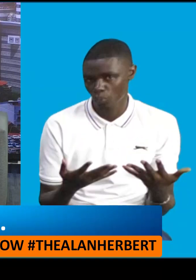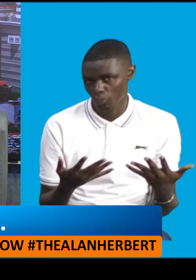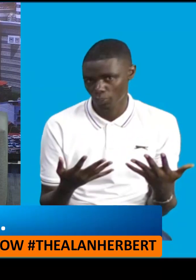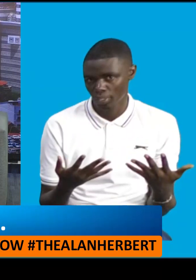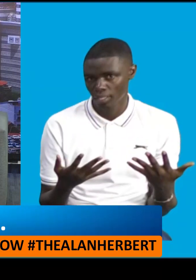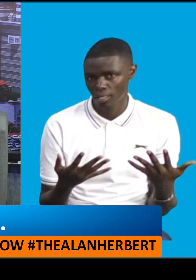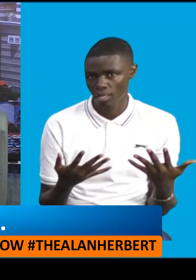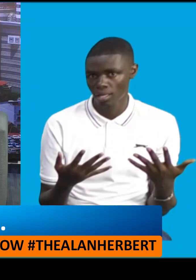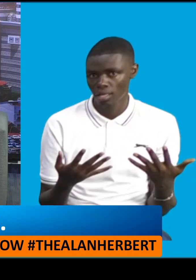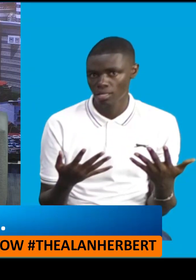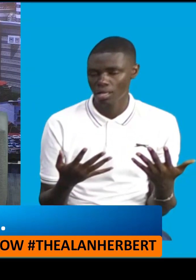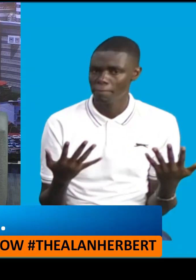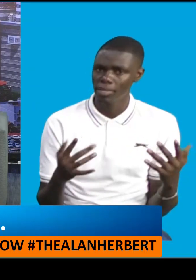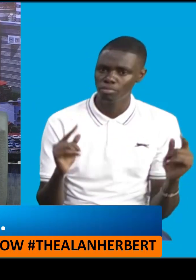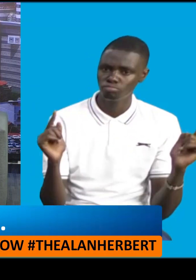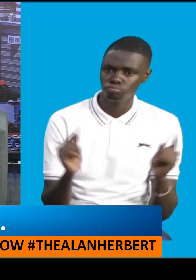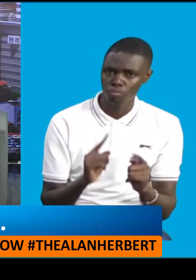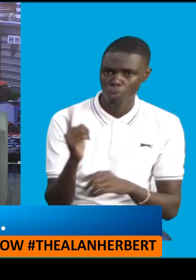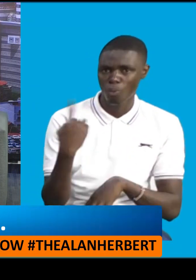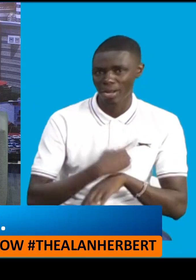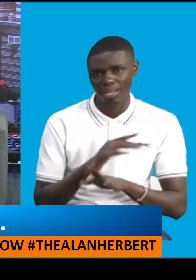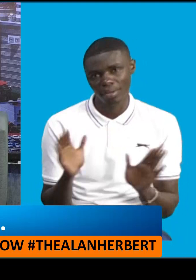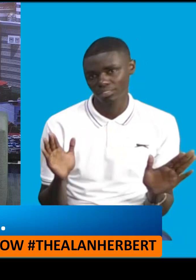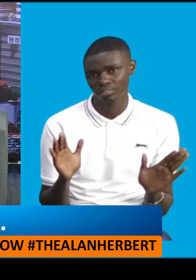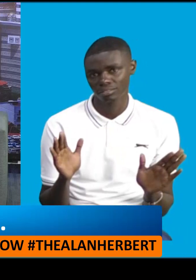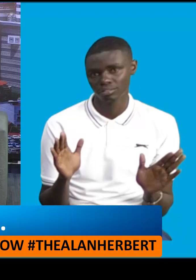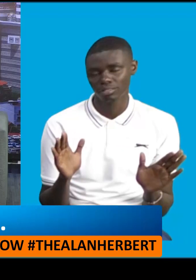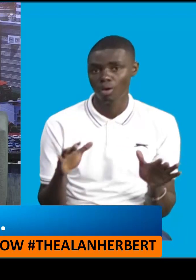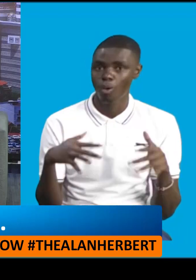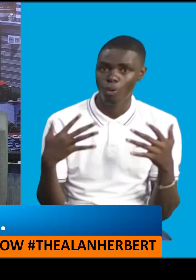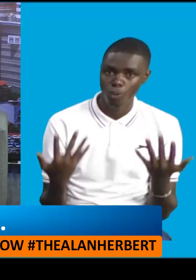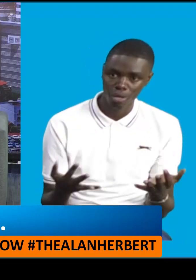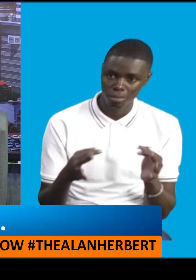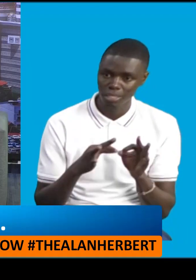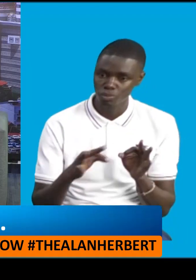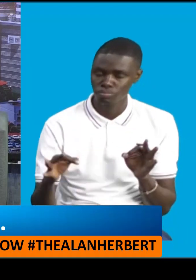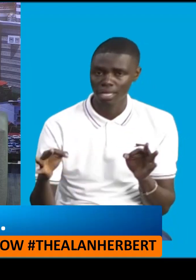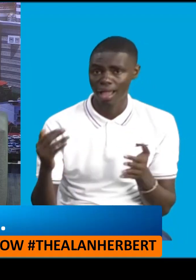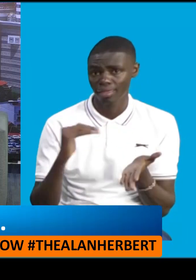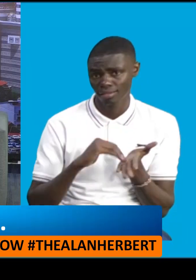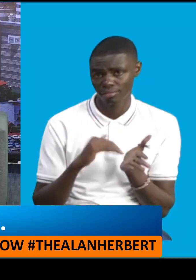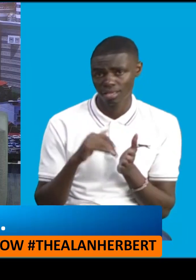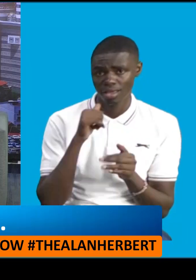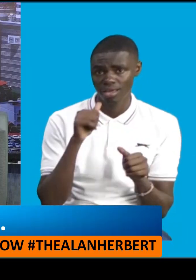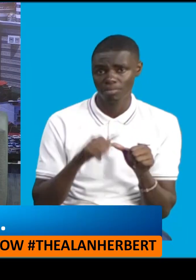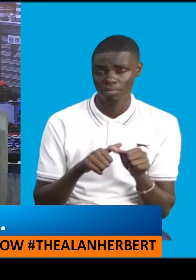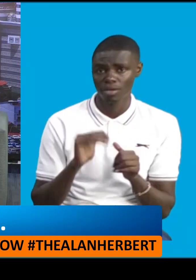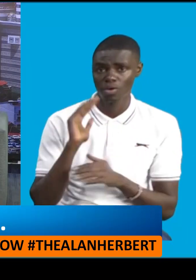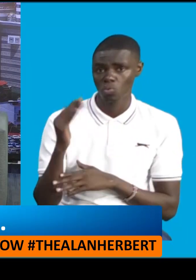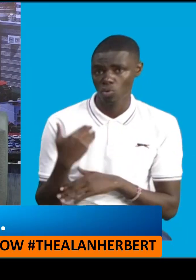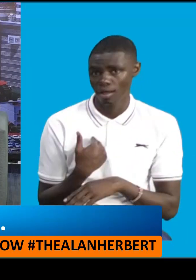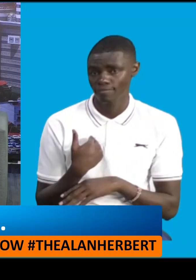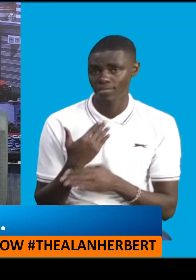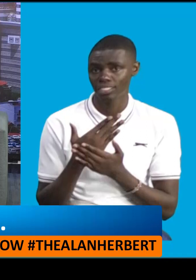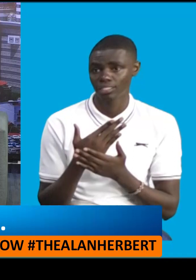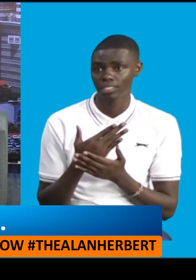take? It can take as short as a day. It can take longer. Because again, remember there